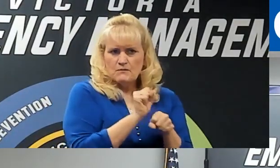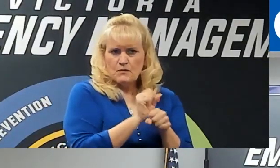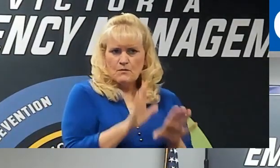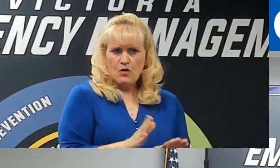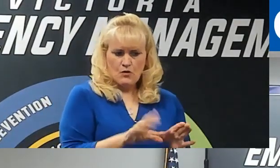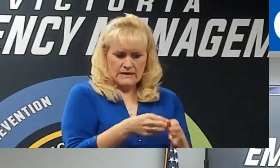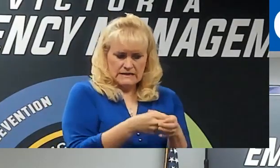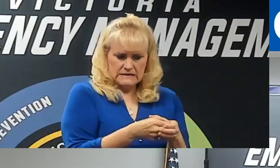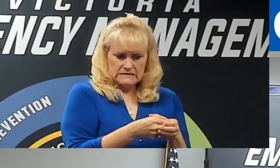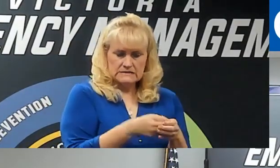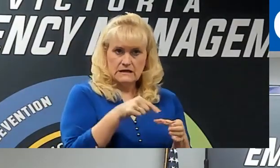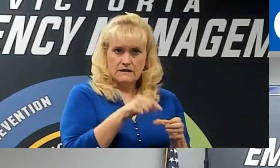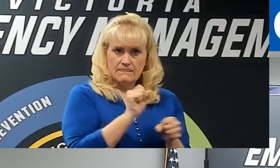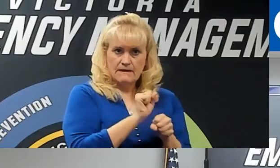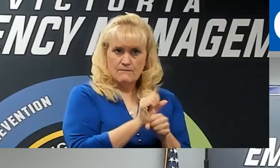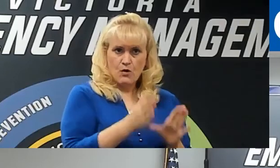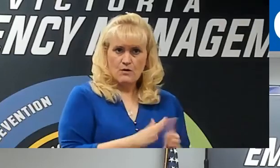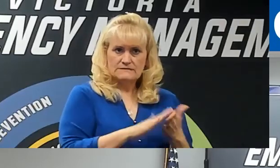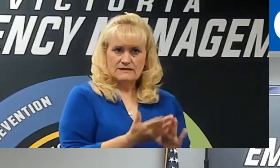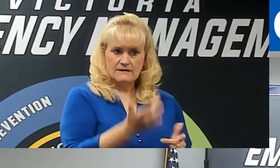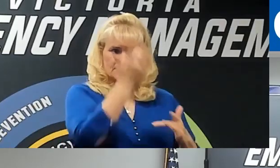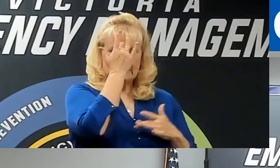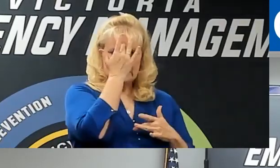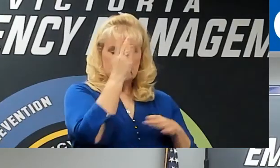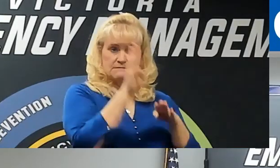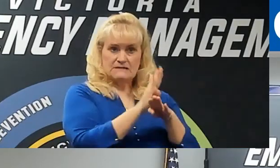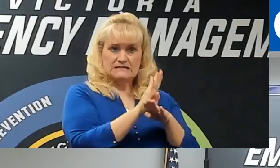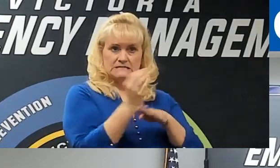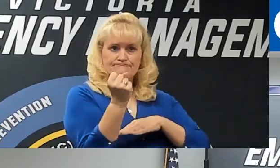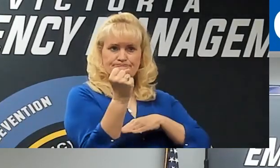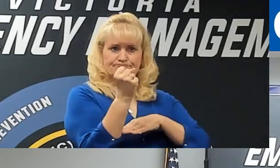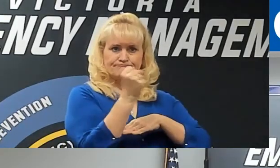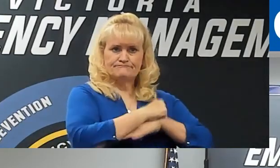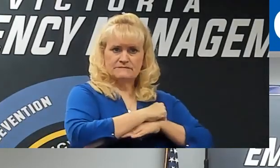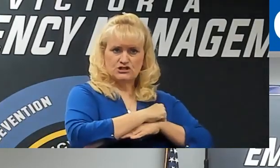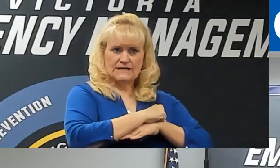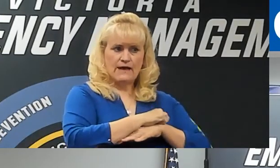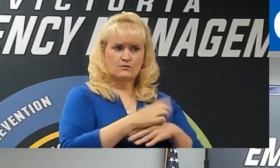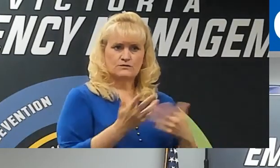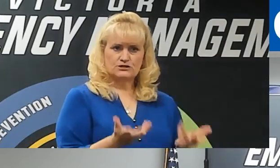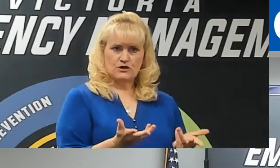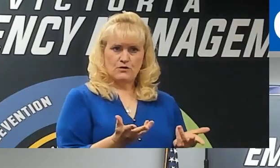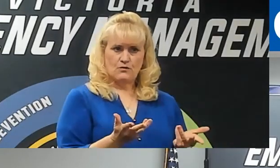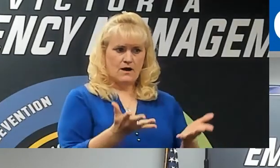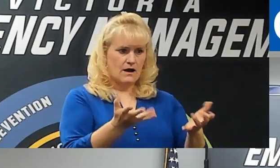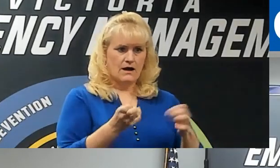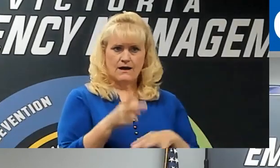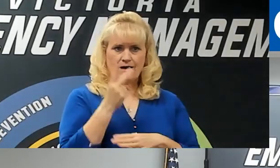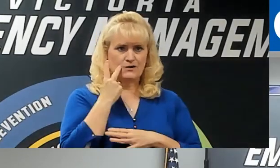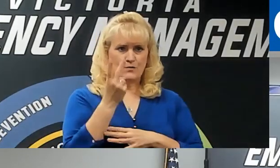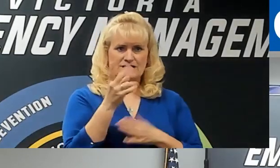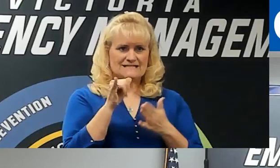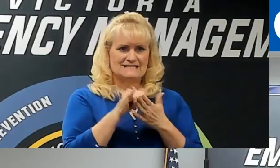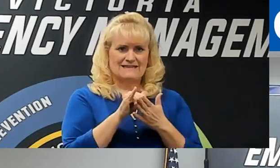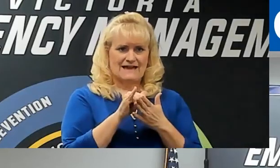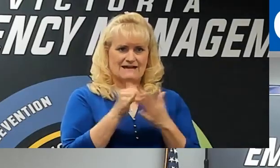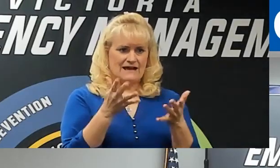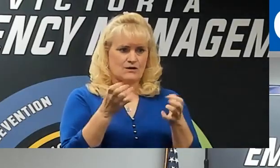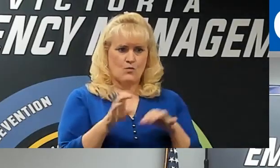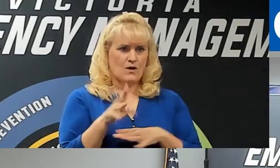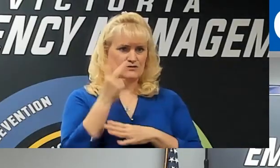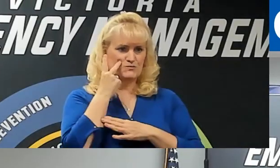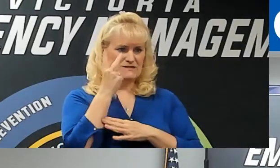their employees get sick, their businesses are shut down. So the last thing I want to see is the virus shutting us